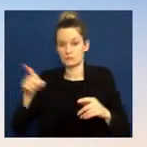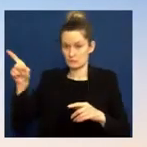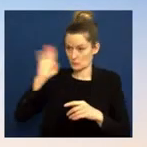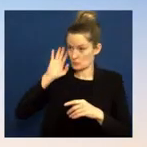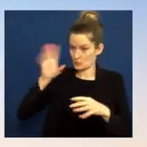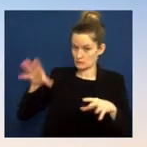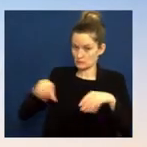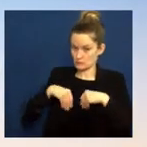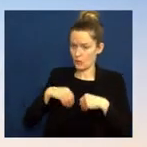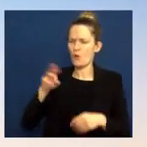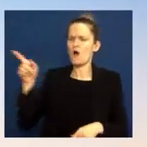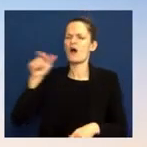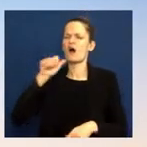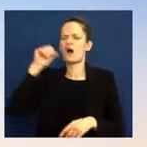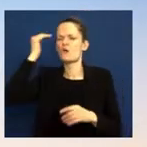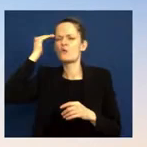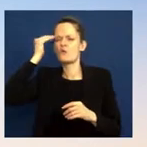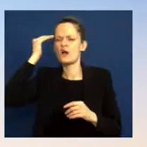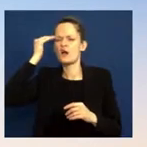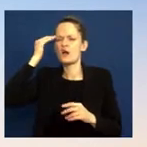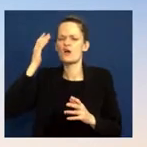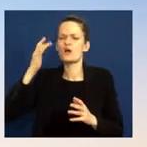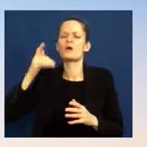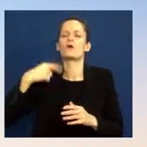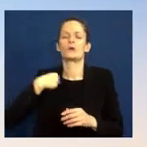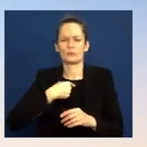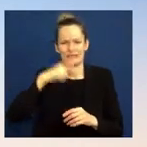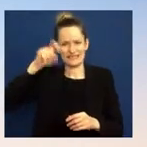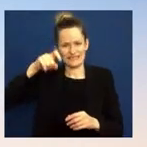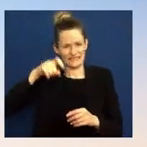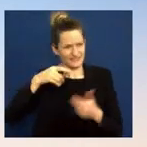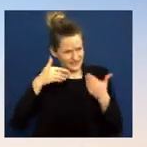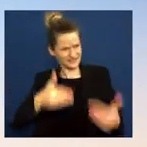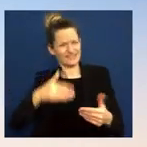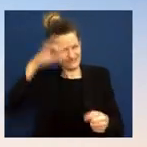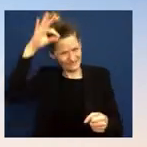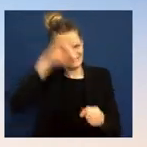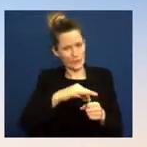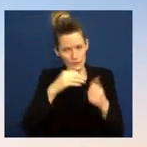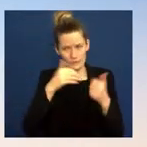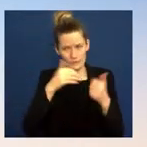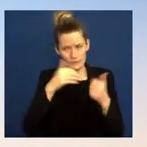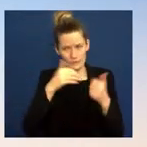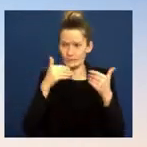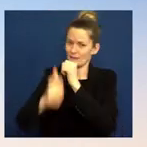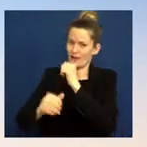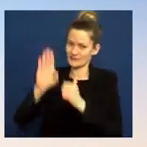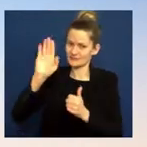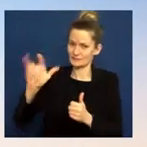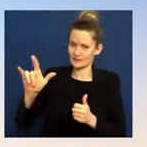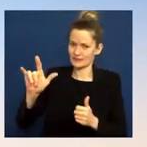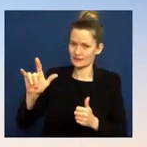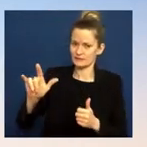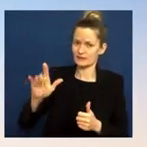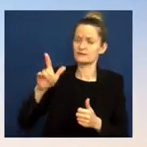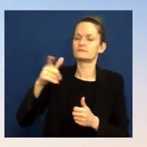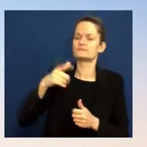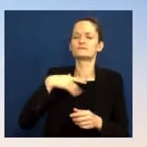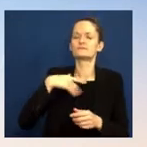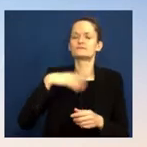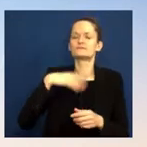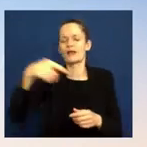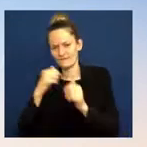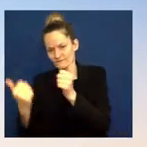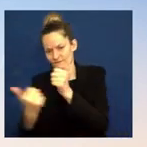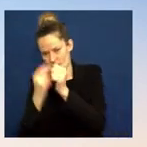move forward, no. And just a clarification, another follow-up to that. Sure. The fact that the schedule is still a little in